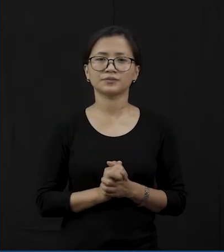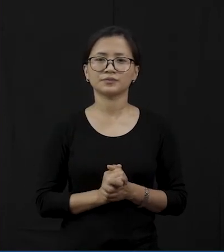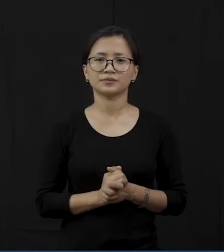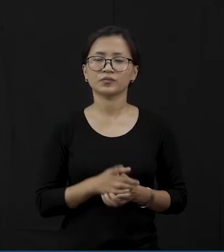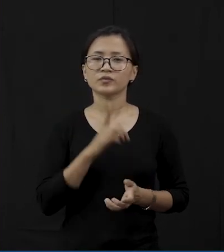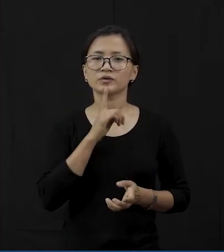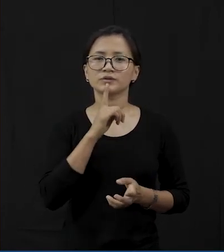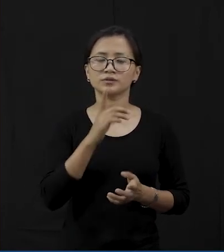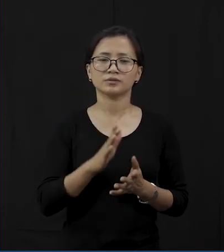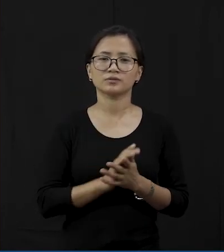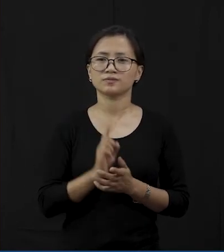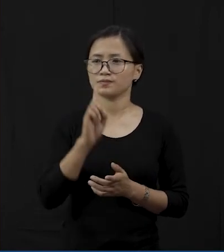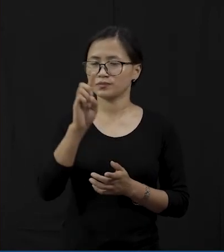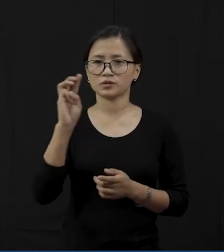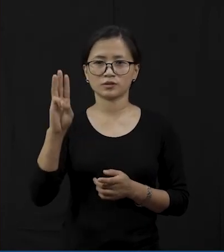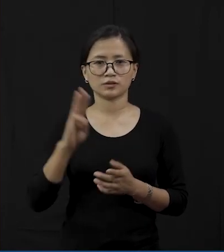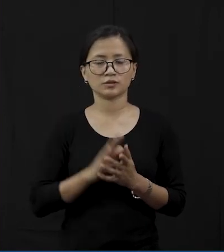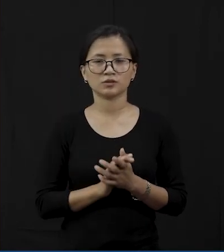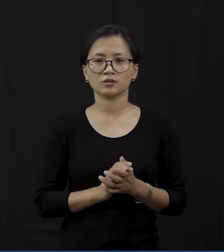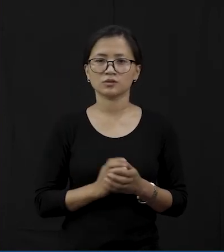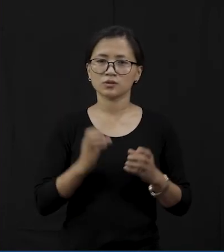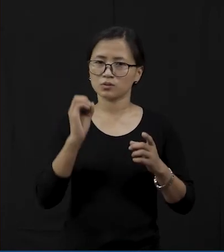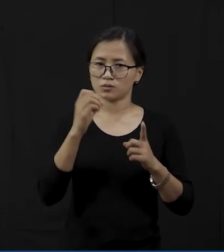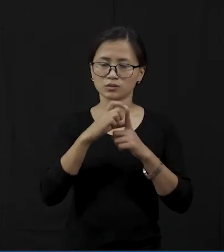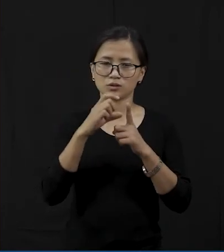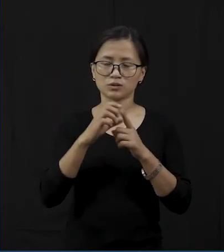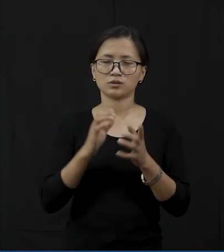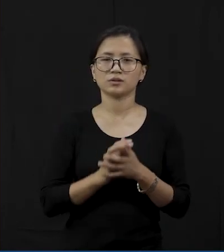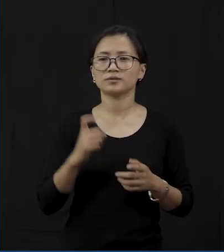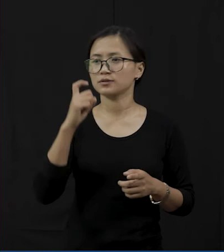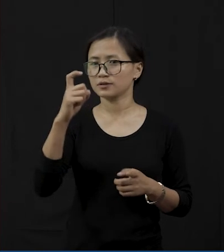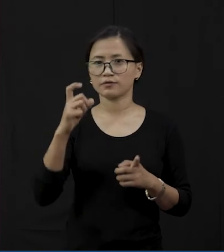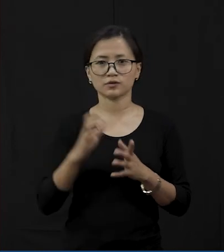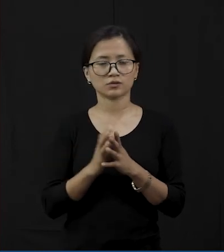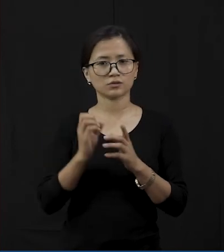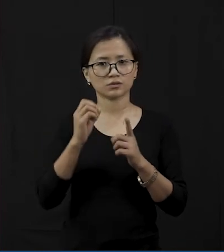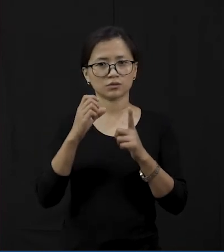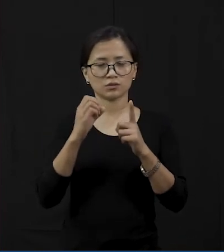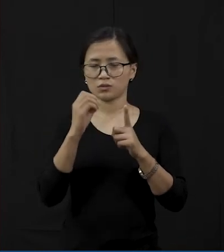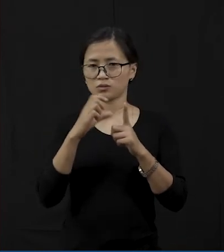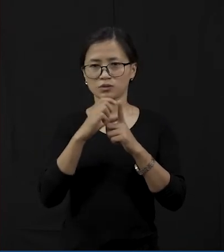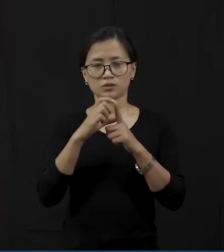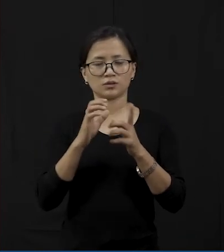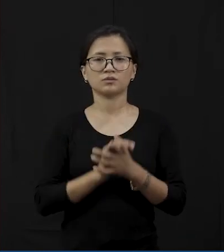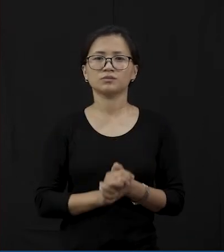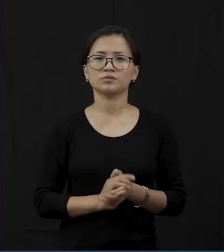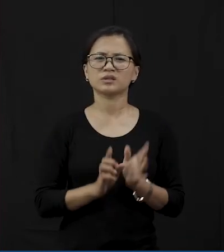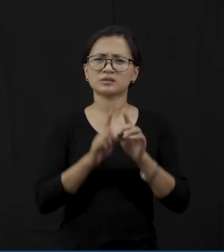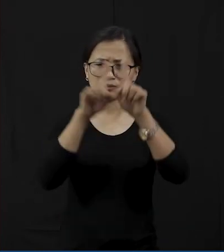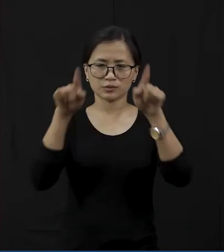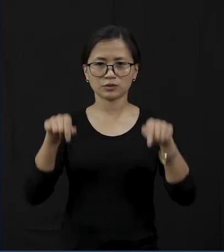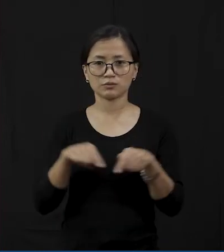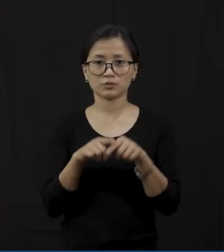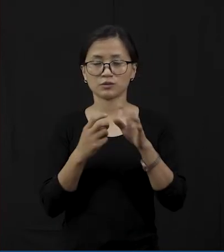So you can say that 13 is also odd, 7 is also odd. And you can see from the picture itself that